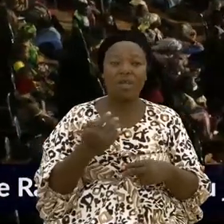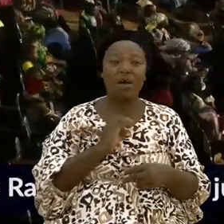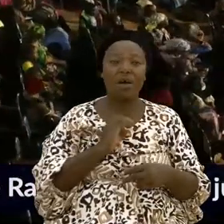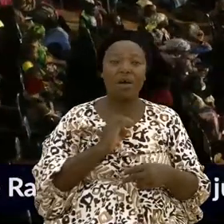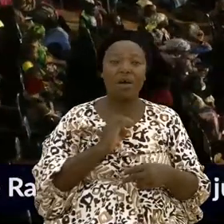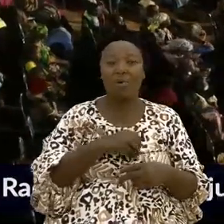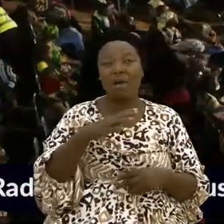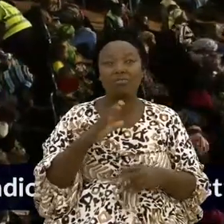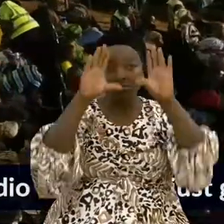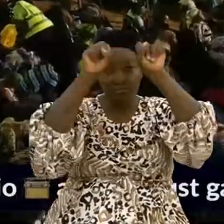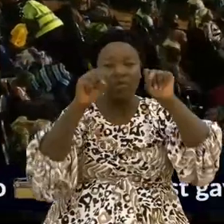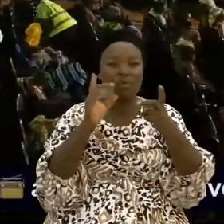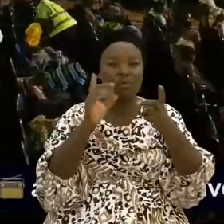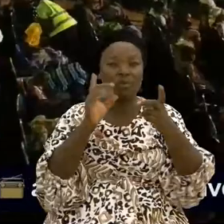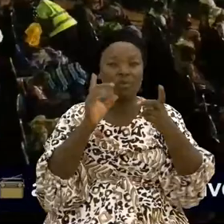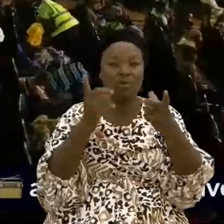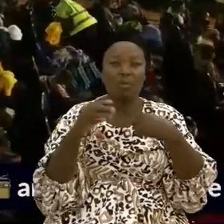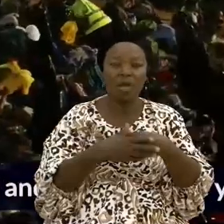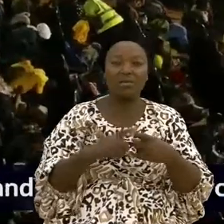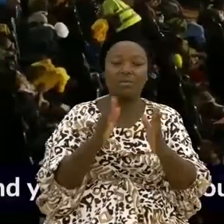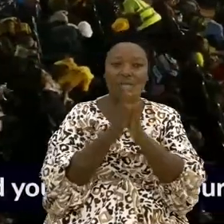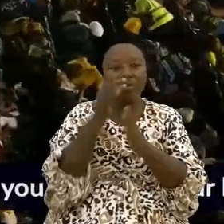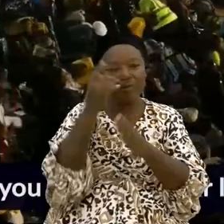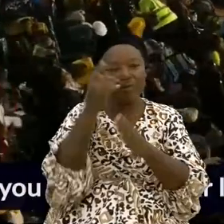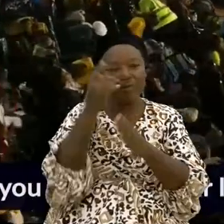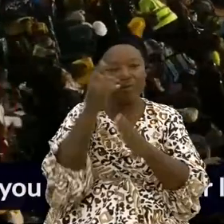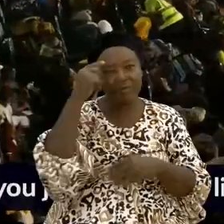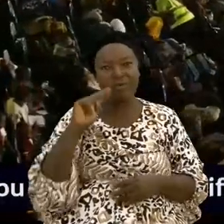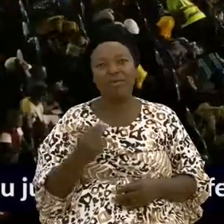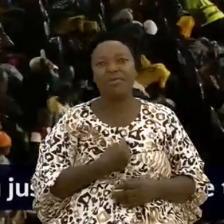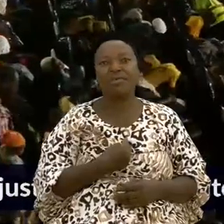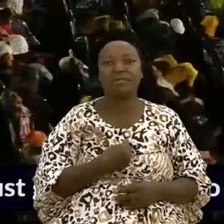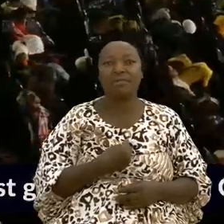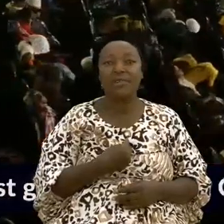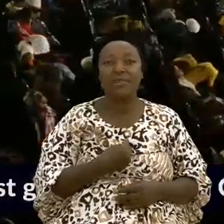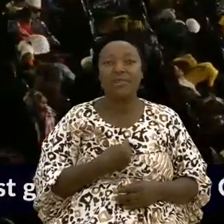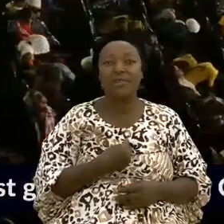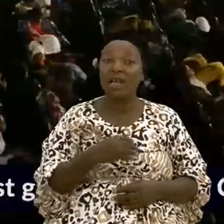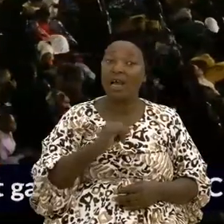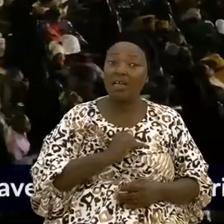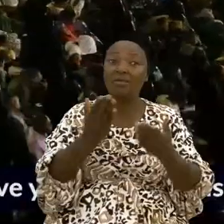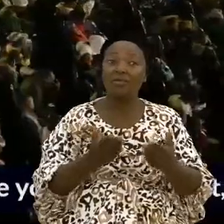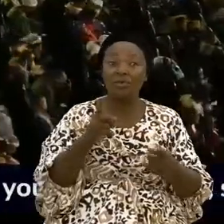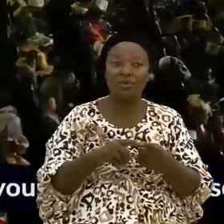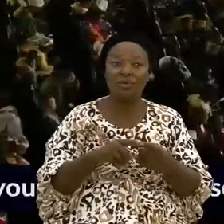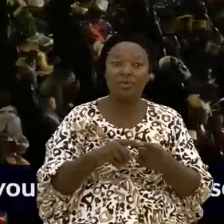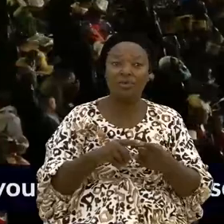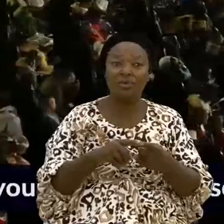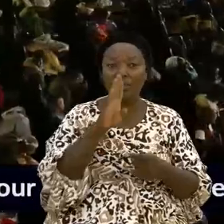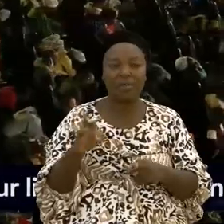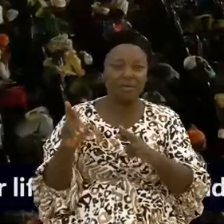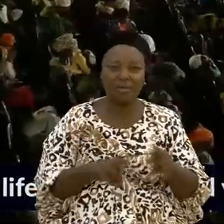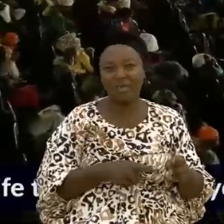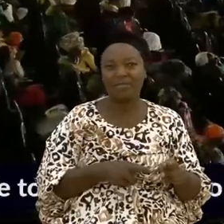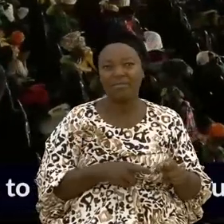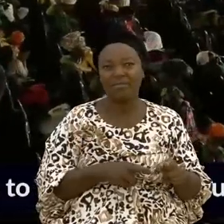us in powerful miracle prayers. But I want you to be ready. You must have